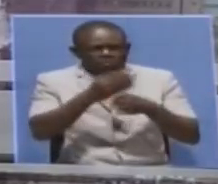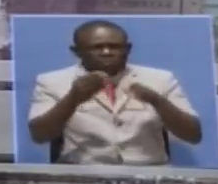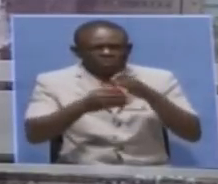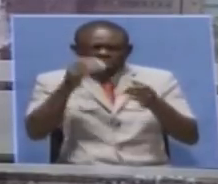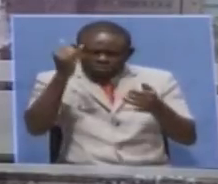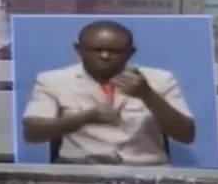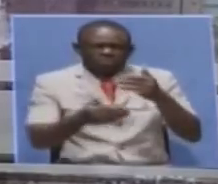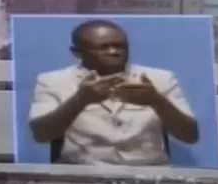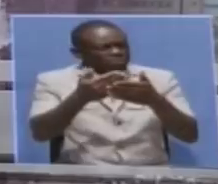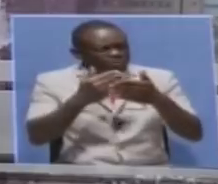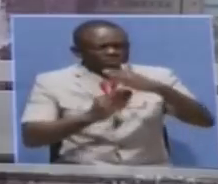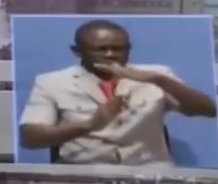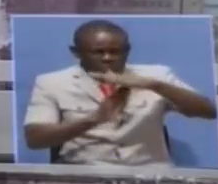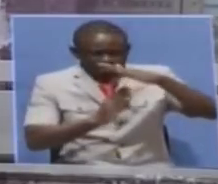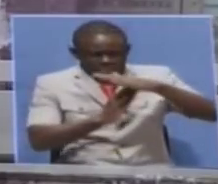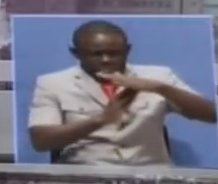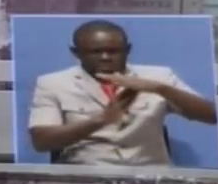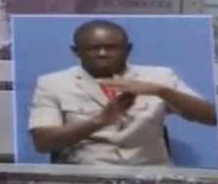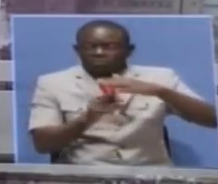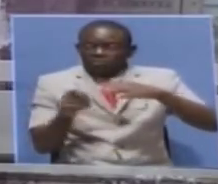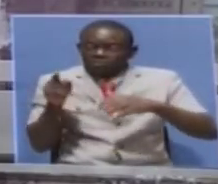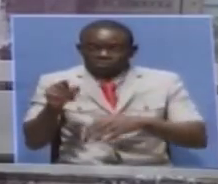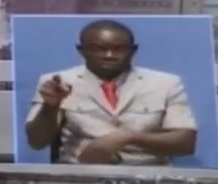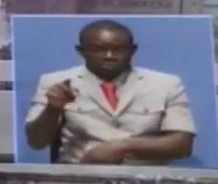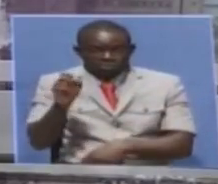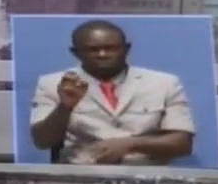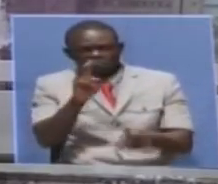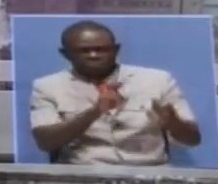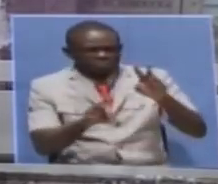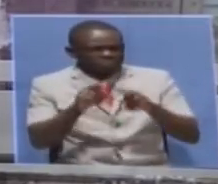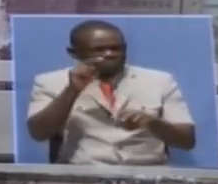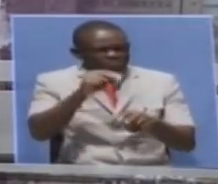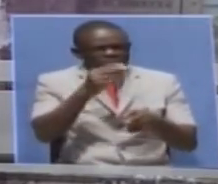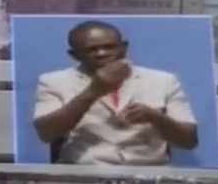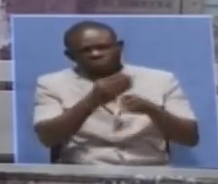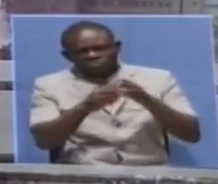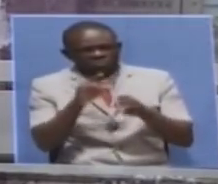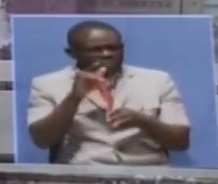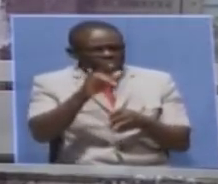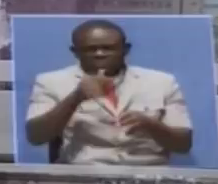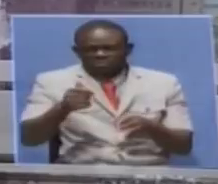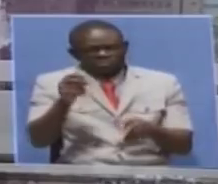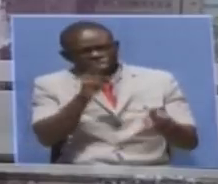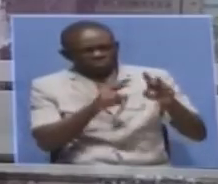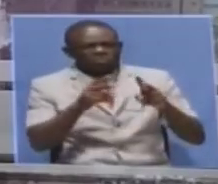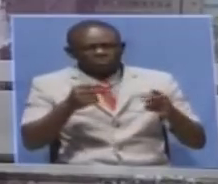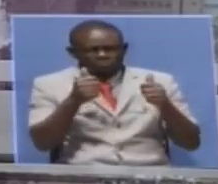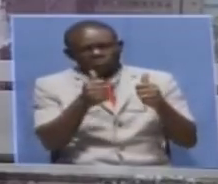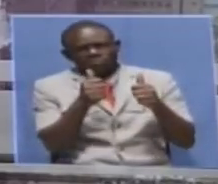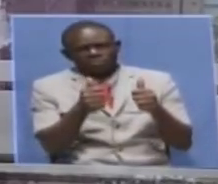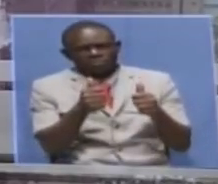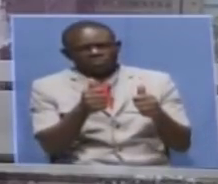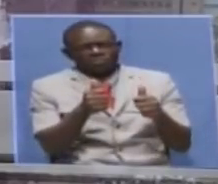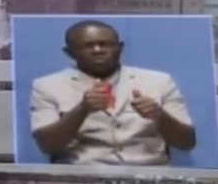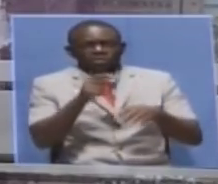$397 million project, said he is impressed with the quality of works done so far. And project manager Wang Fei